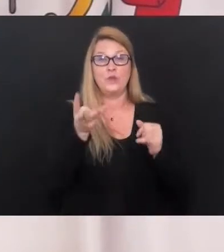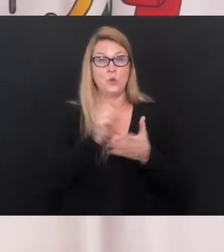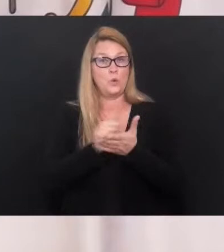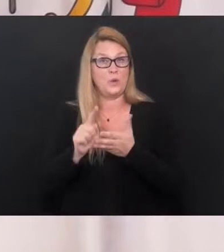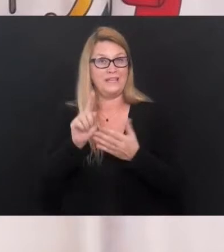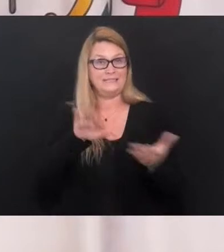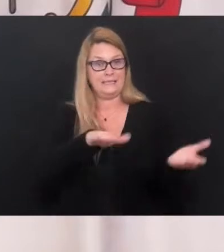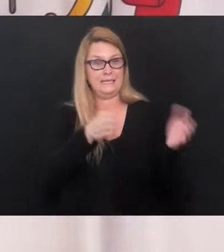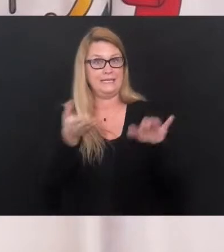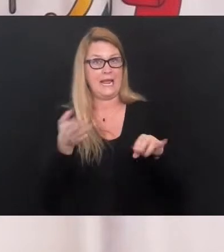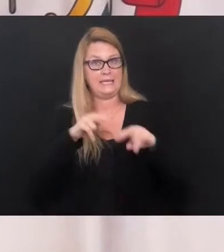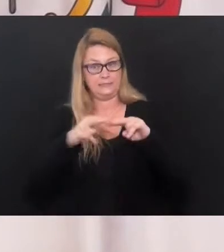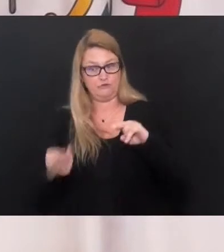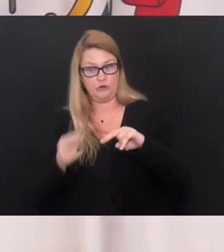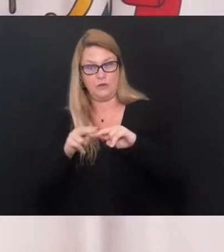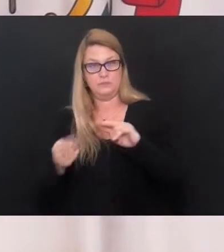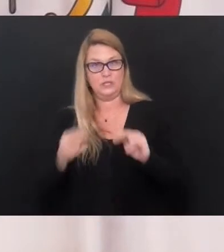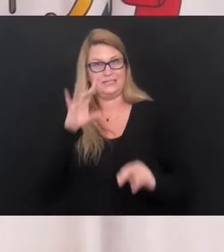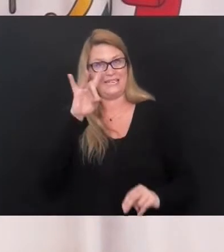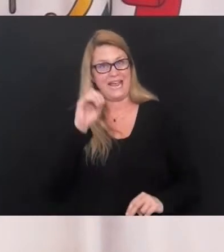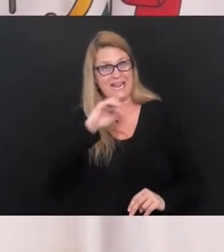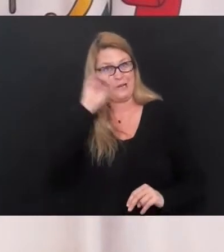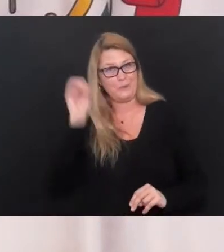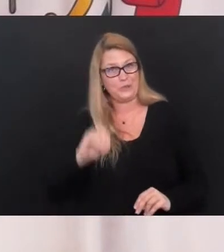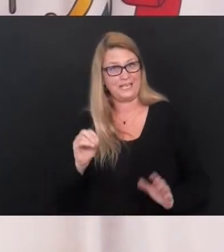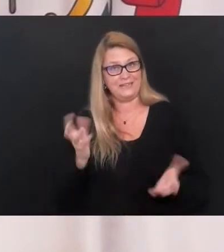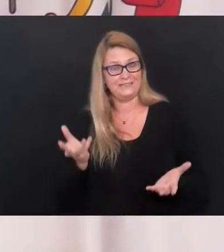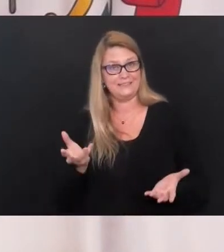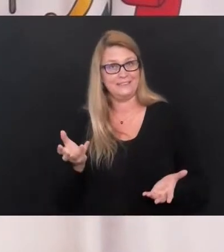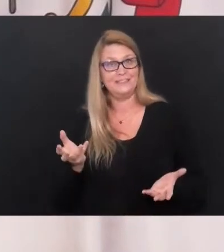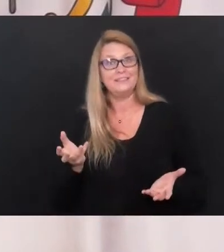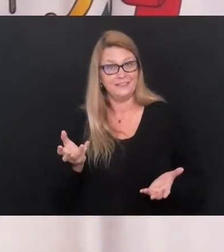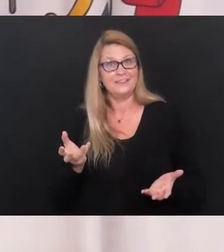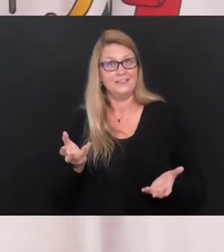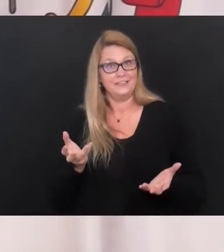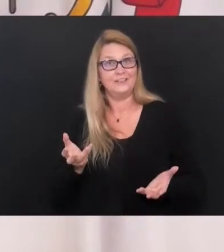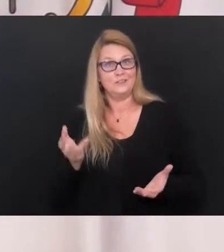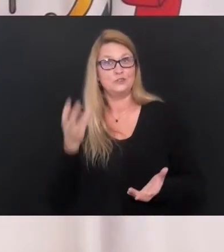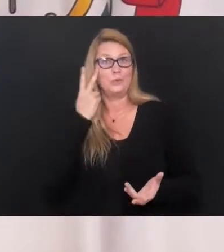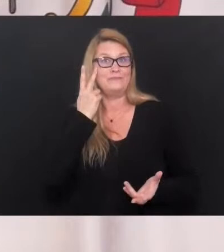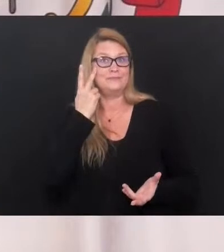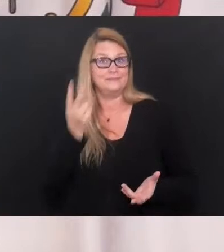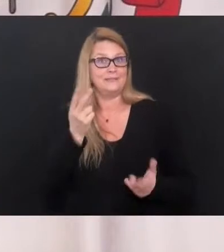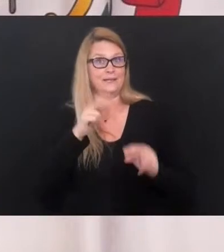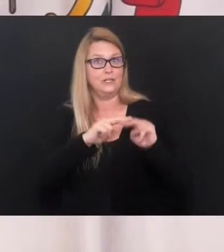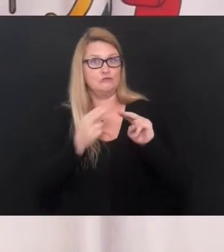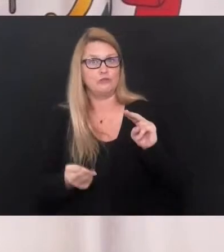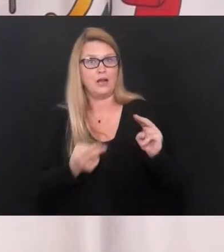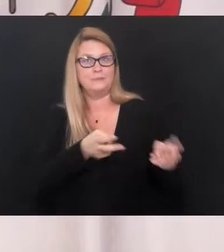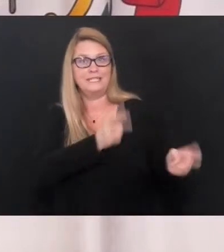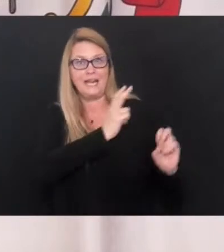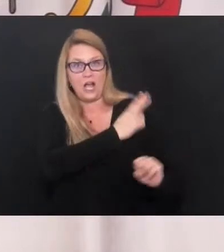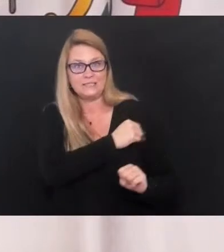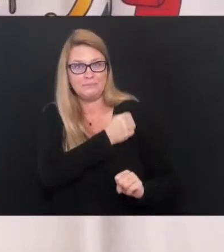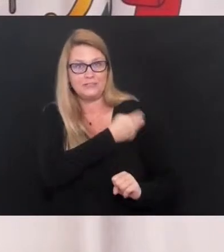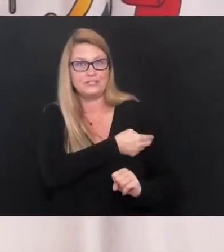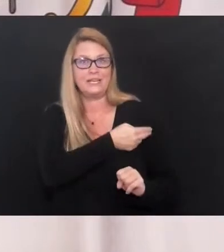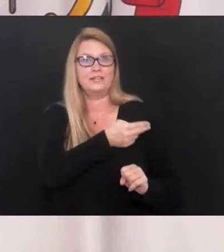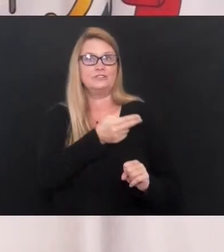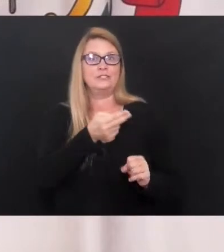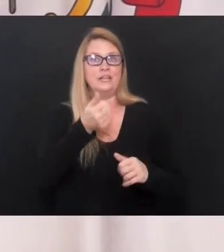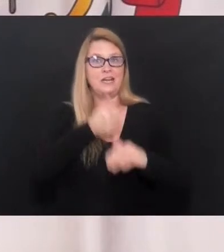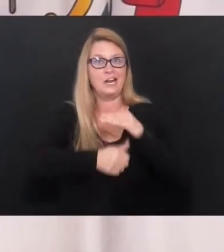have dropped in excess of 80%. We have seen a drop in hospitalizations to get us